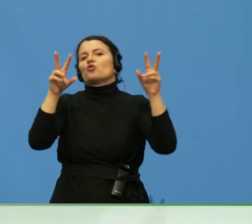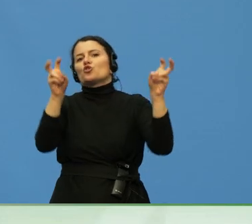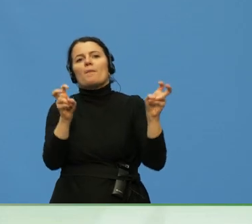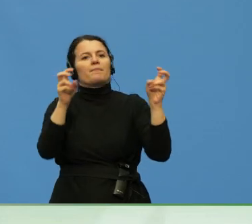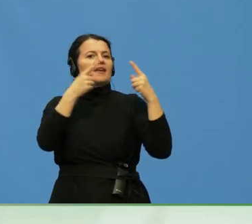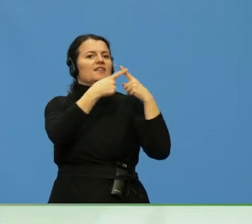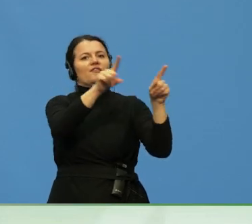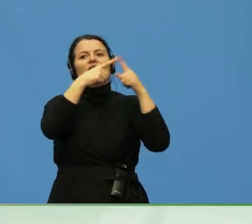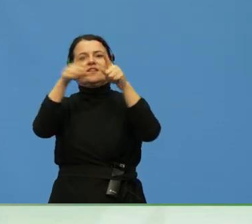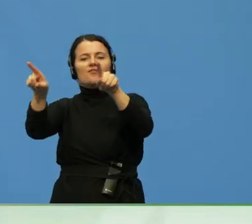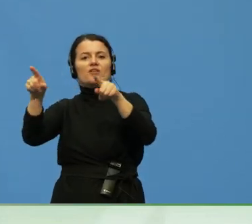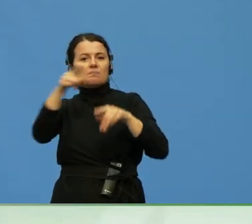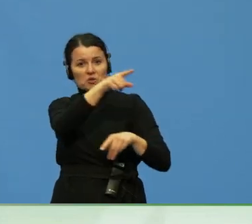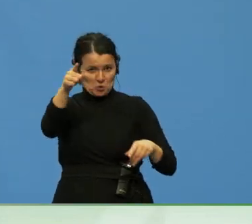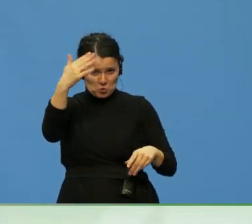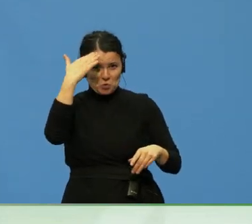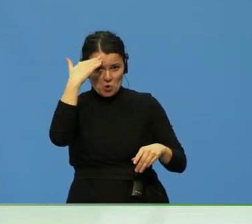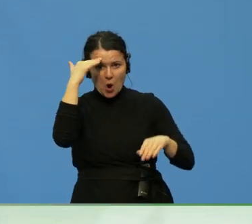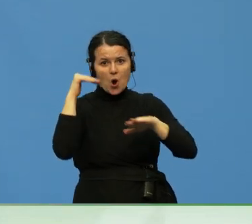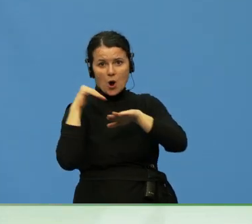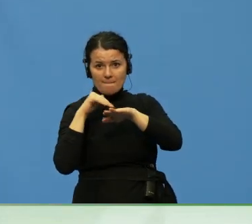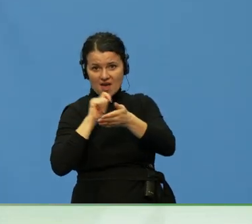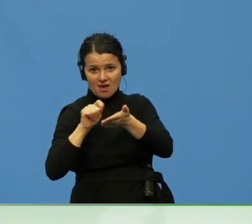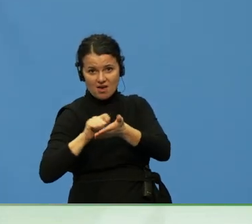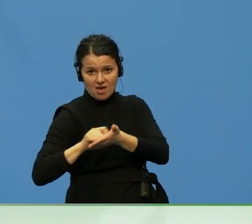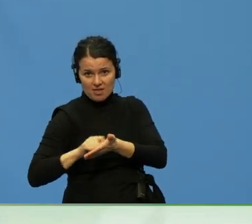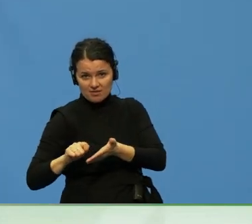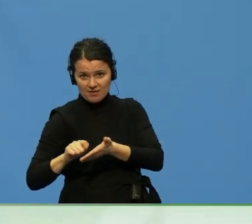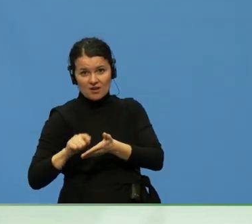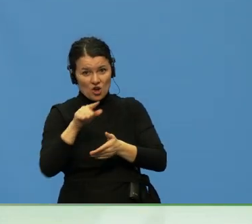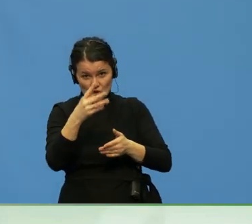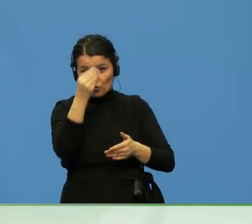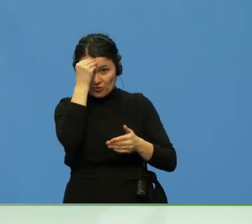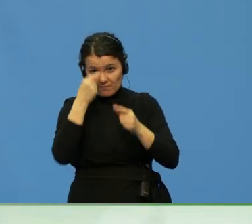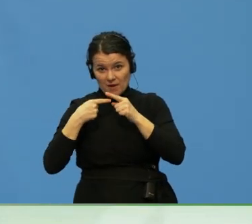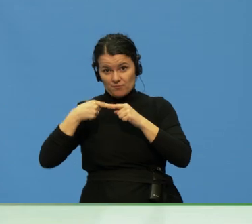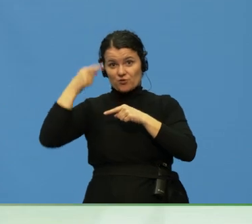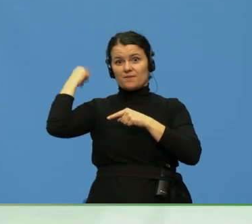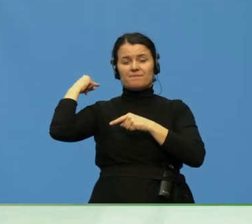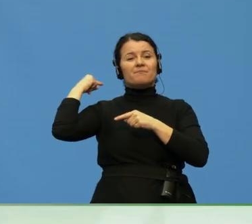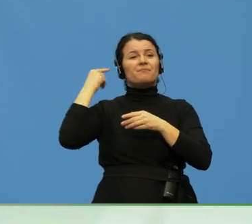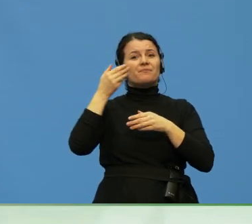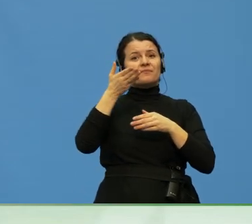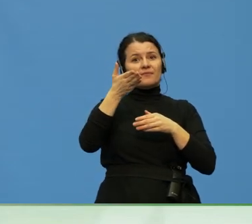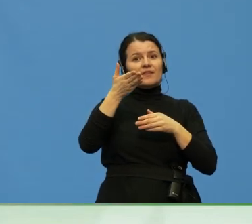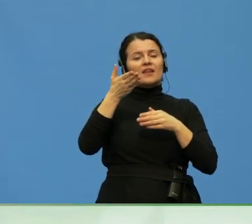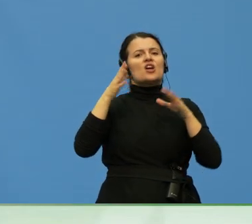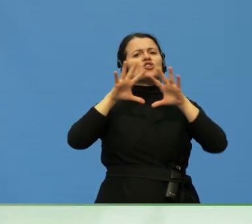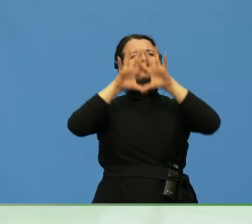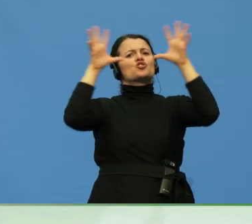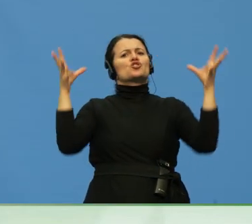I'm not asking those on stage. Who remembers what was the sequence of the accessibility general